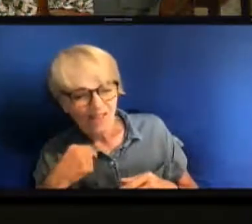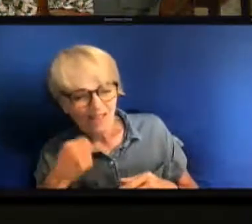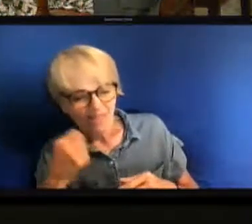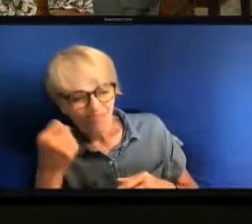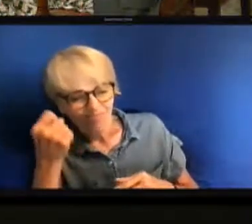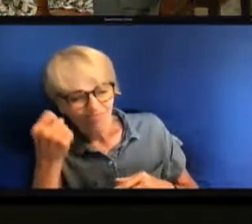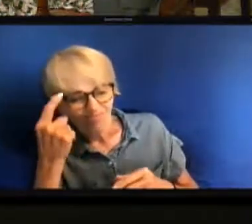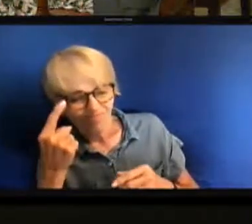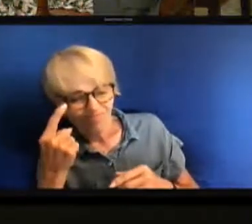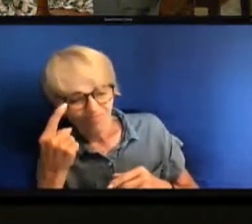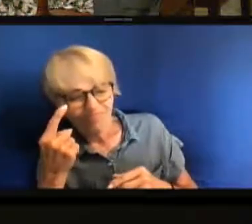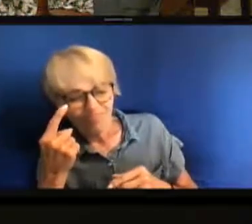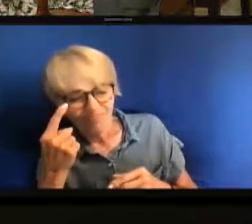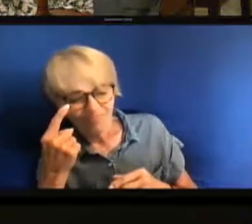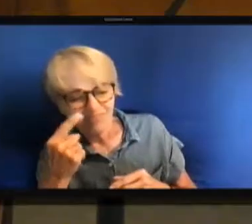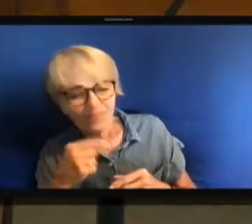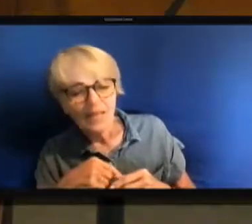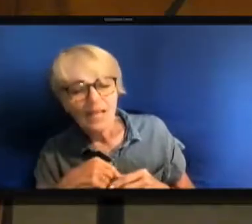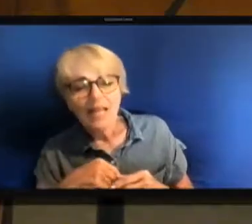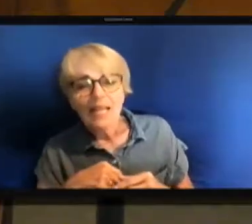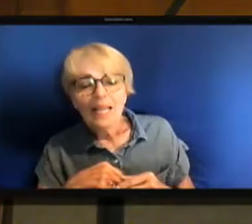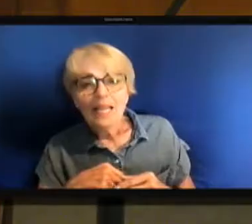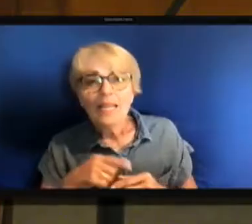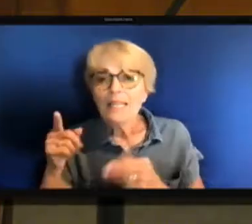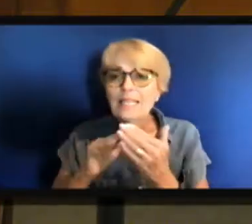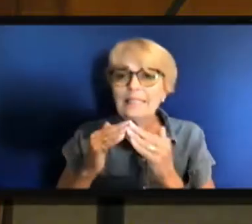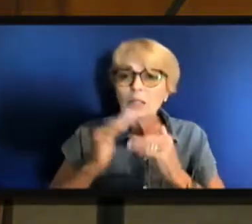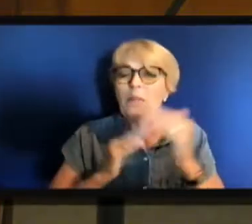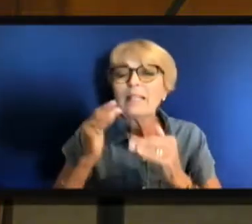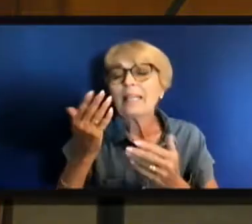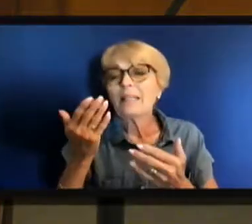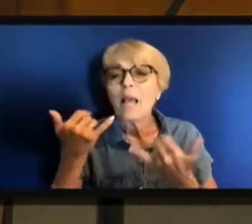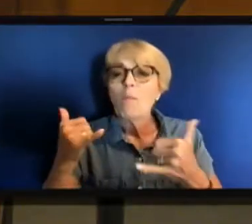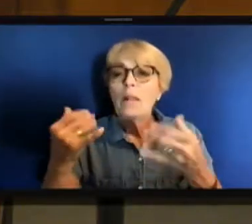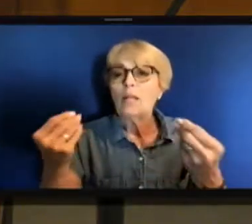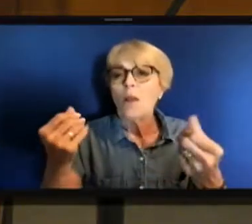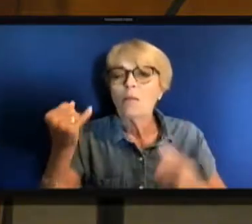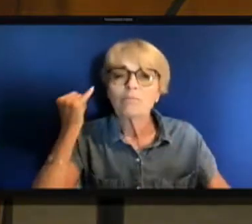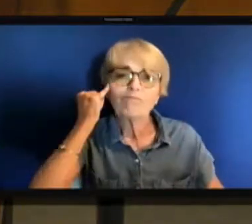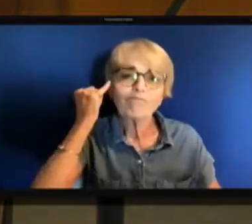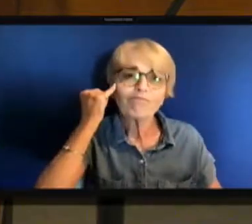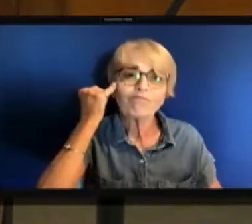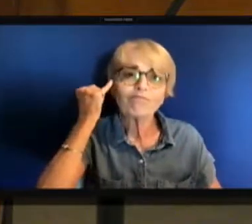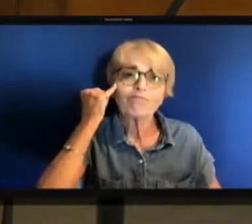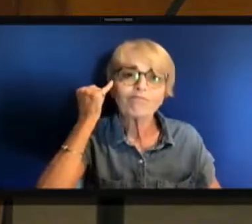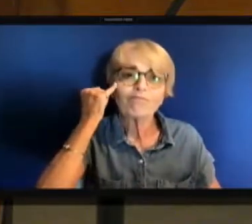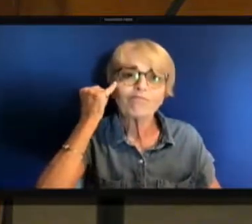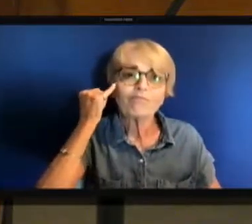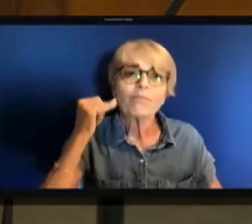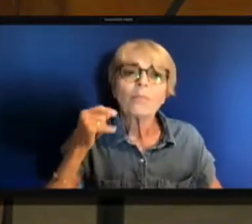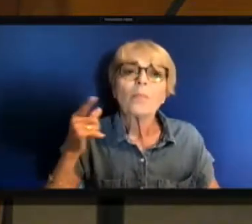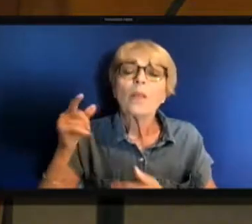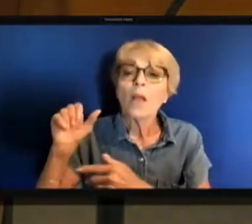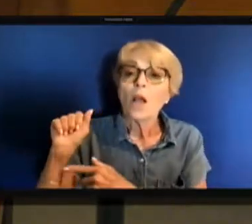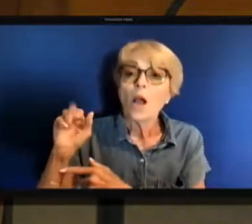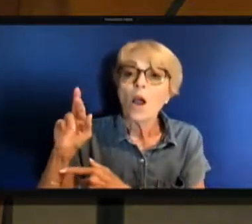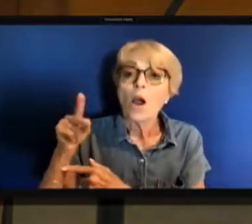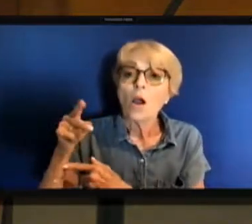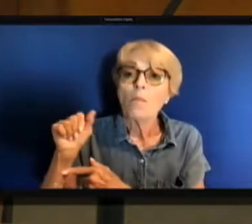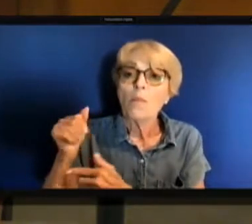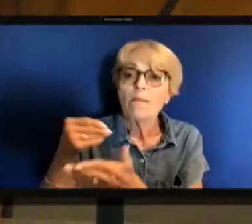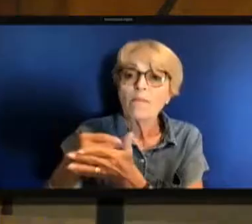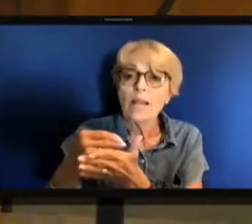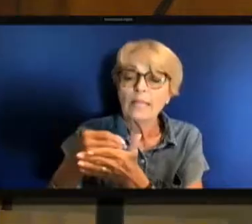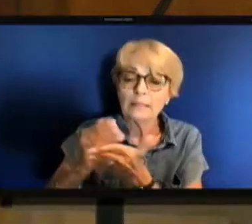for the public. So it's like the city's building a playground. And so there are ARPA funds being used for that playground.